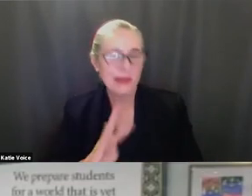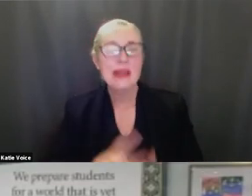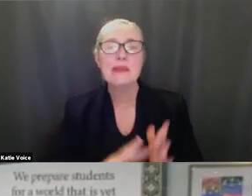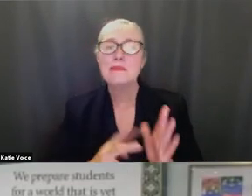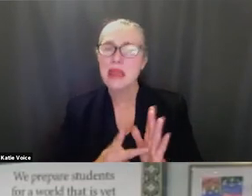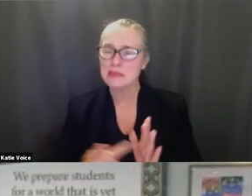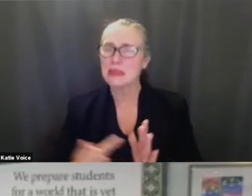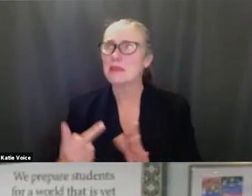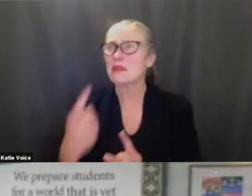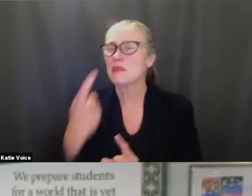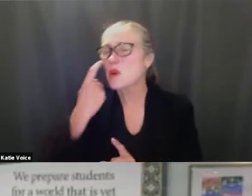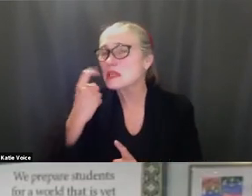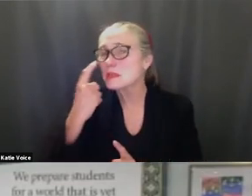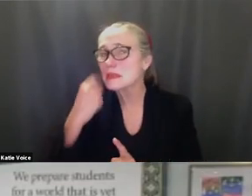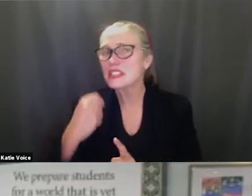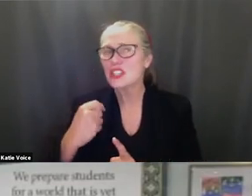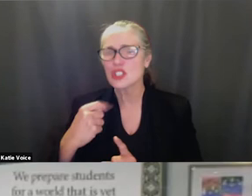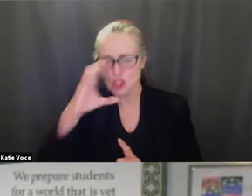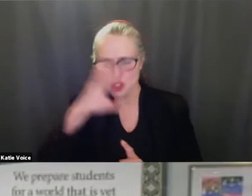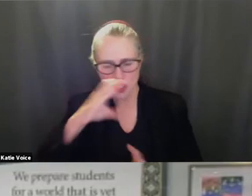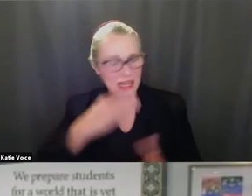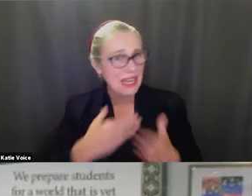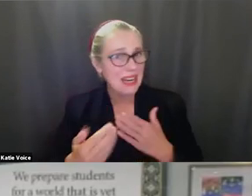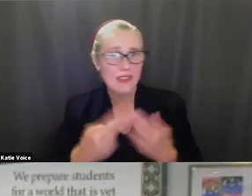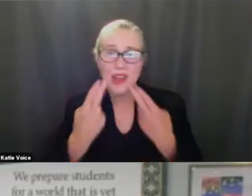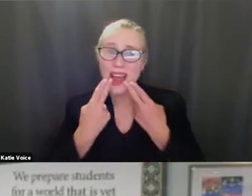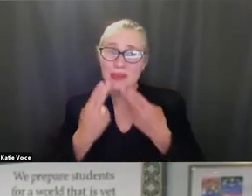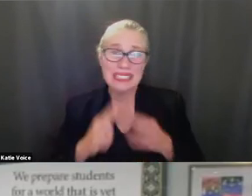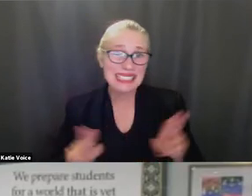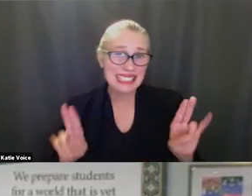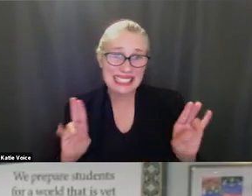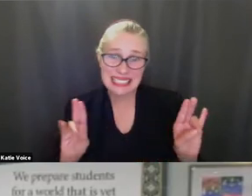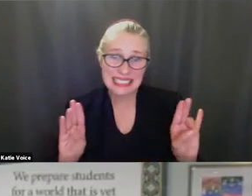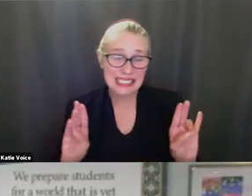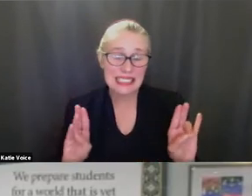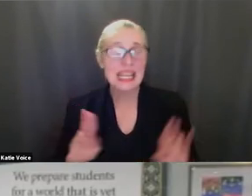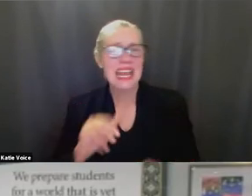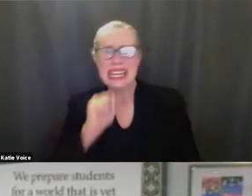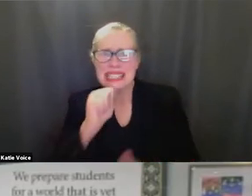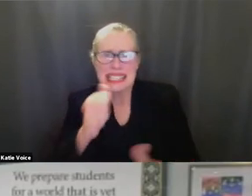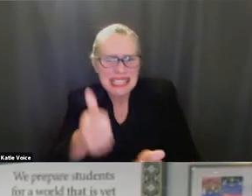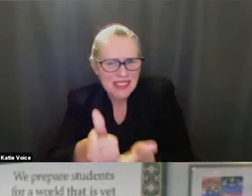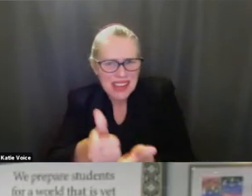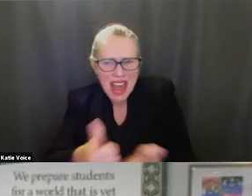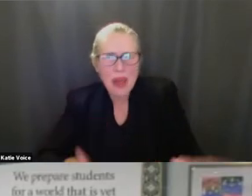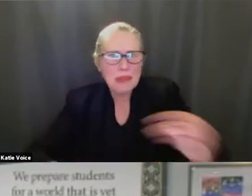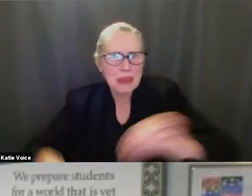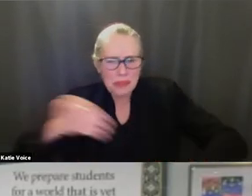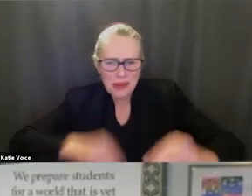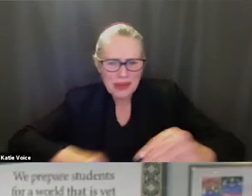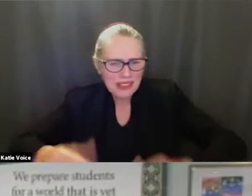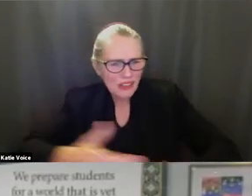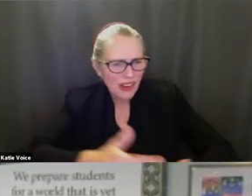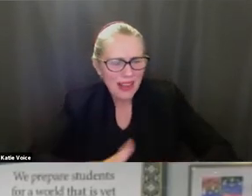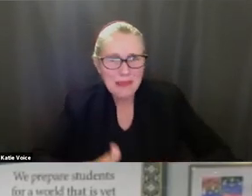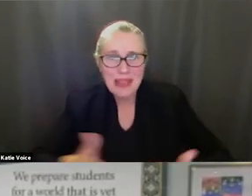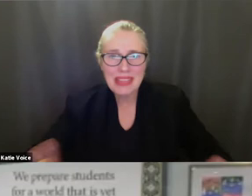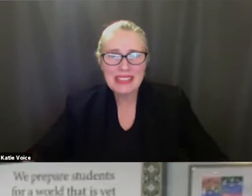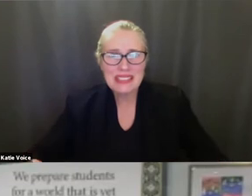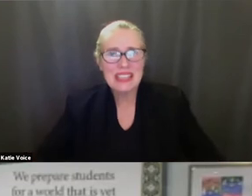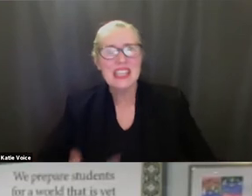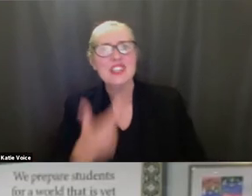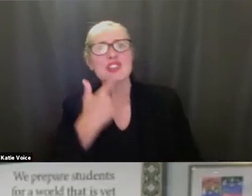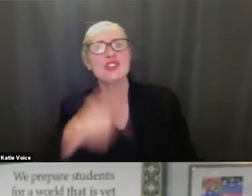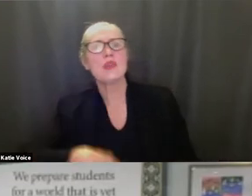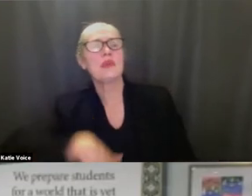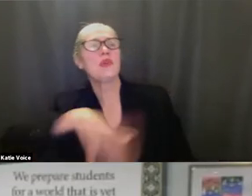searched despite my innocence and he didn't even help me collect my stuff he just told me to